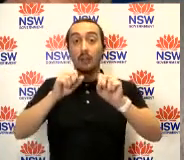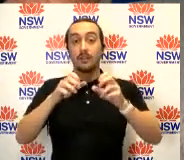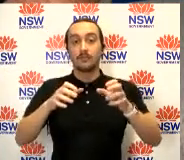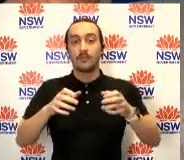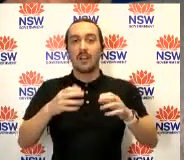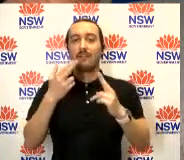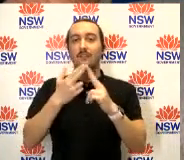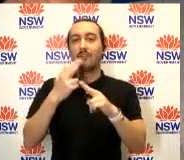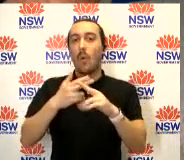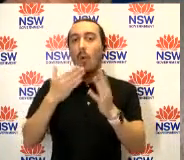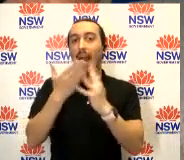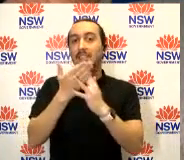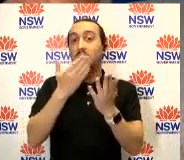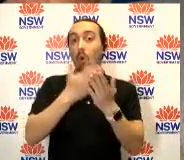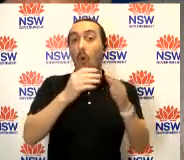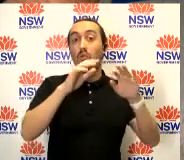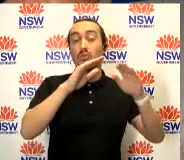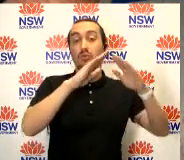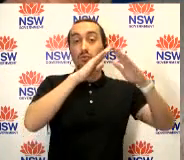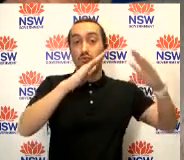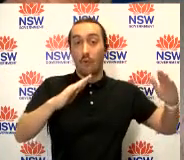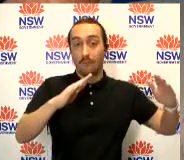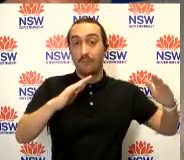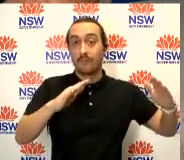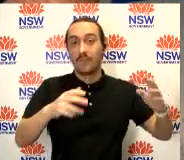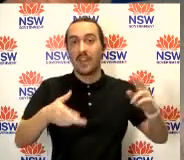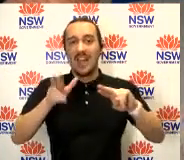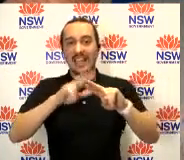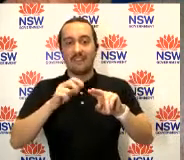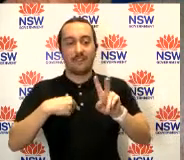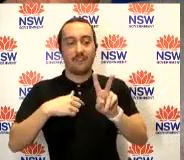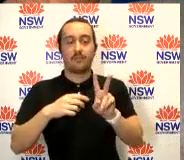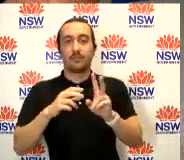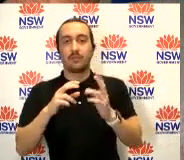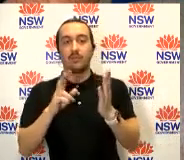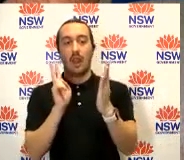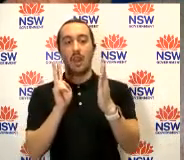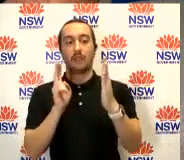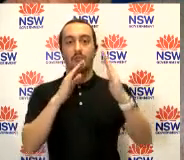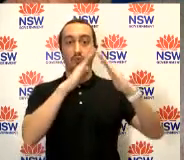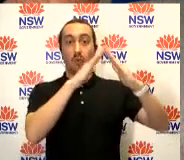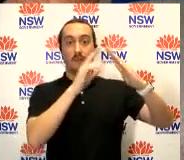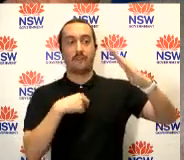from the roof back onto the ladder, big problem, because as you go back onto the ladder, your body weight